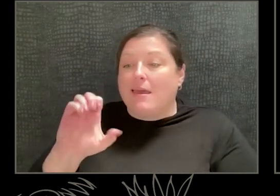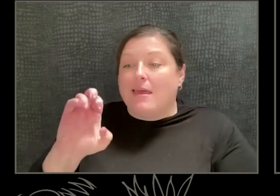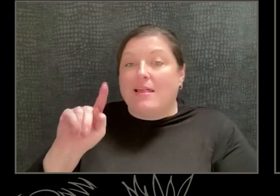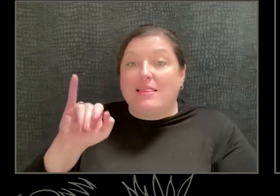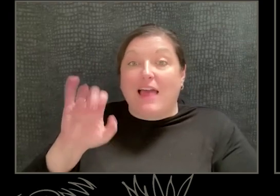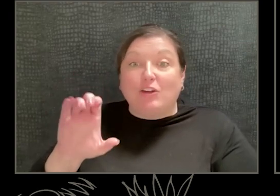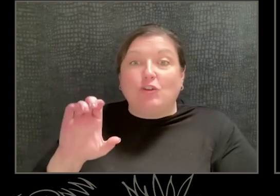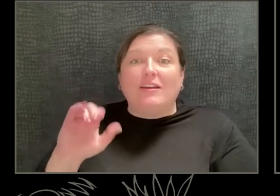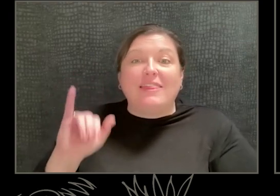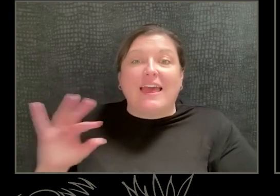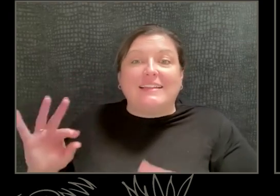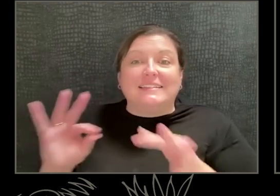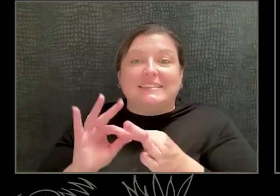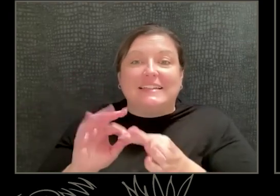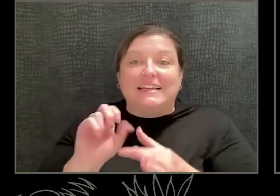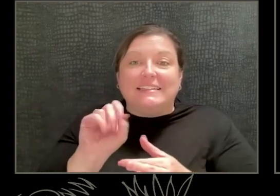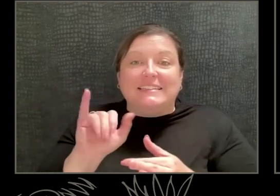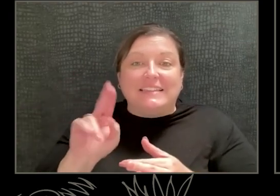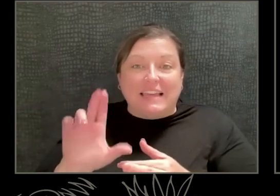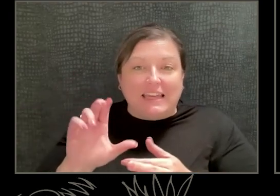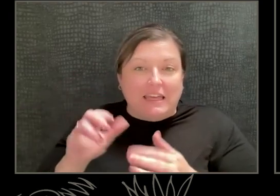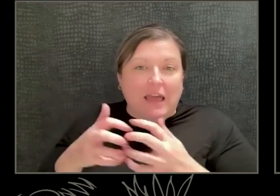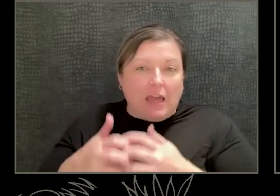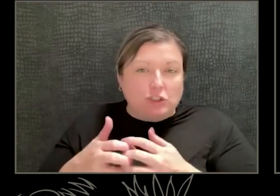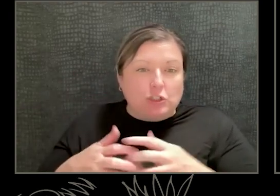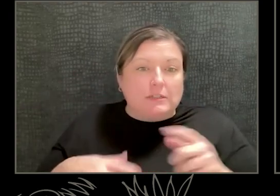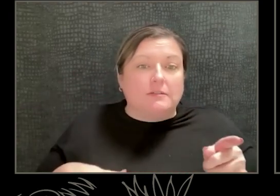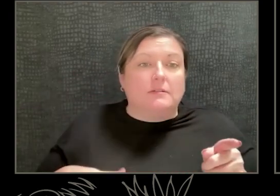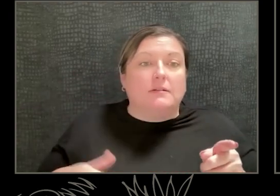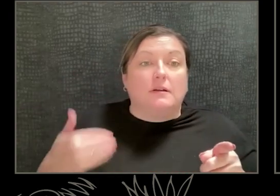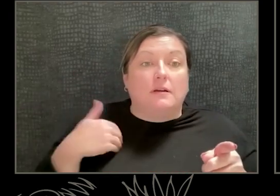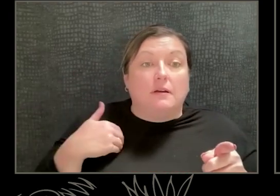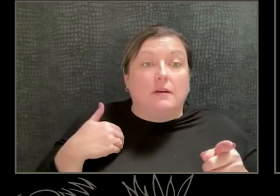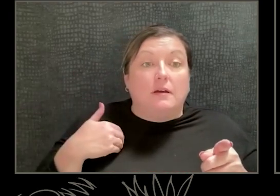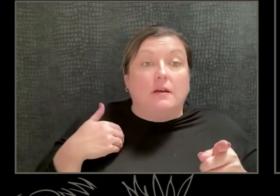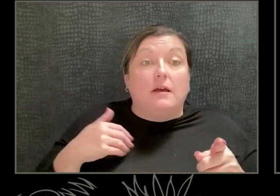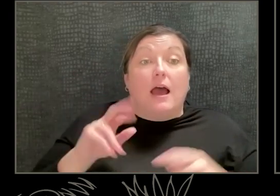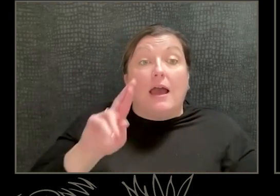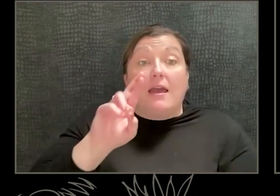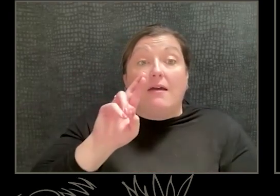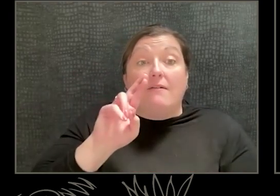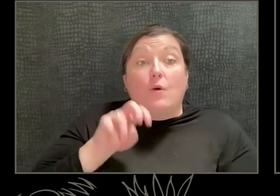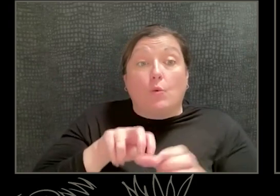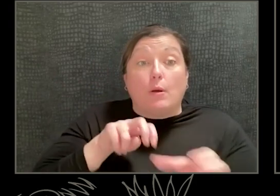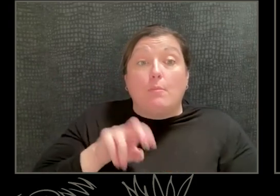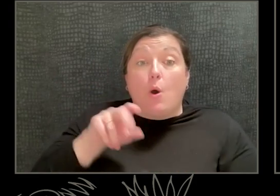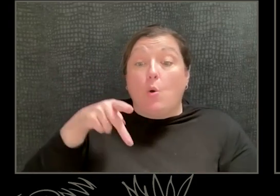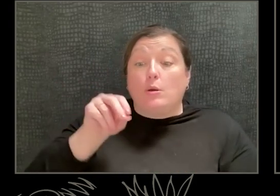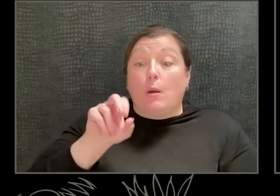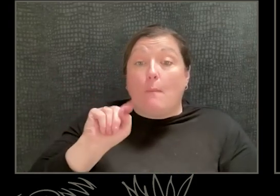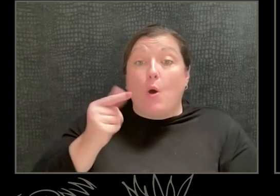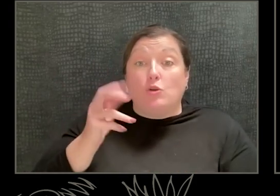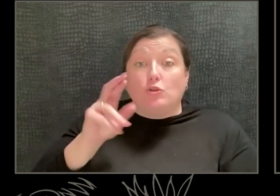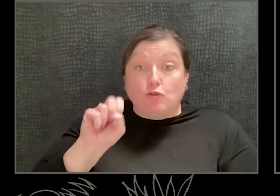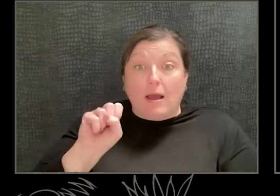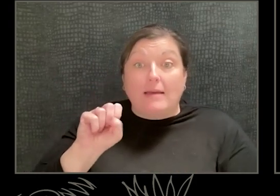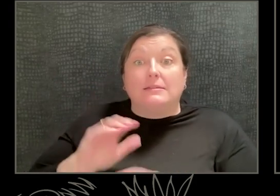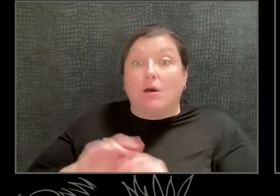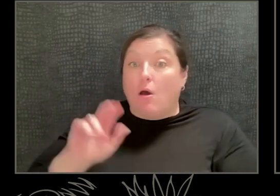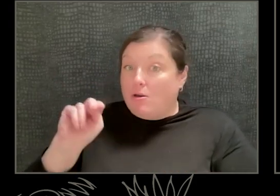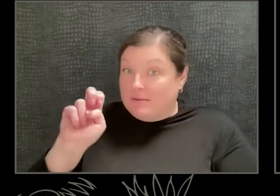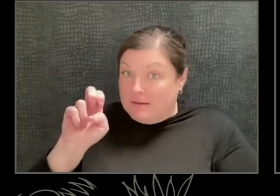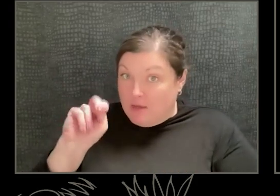the talk today, but I basically have a remote Postgres database on Neon, of course, and then I've